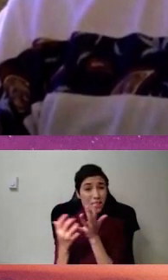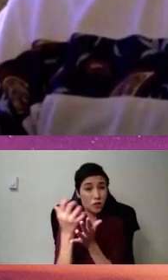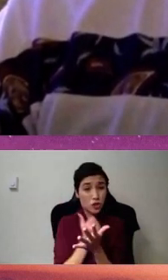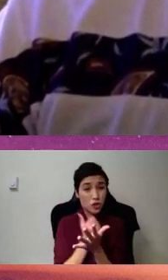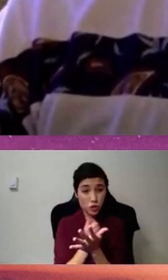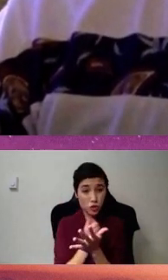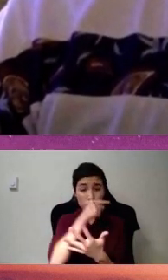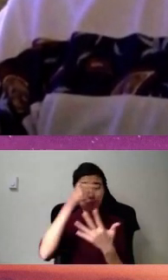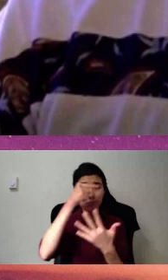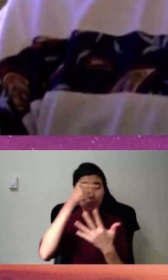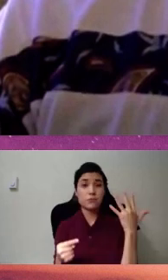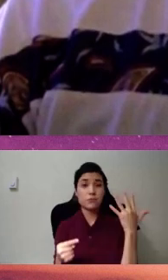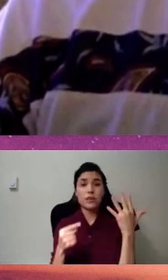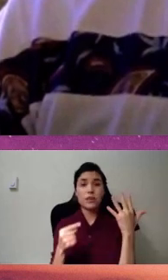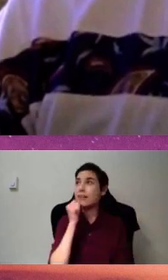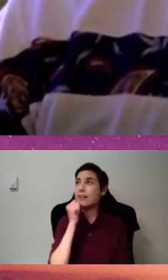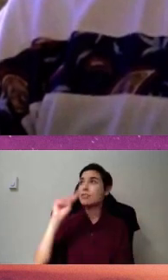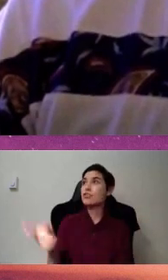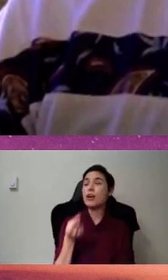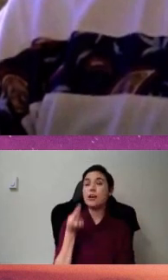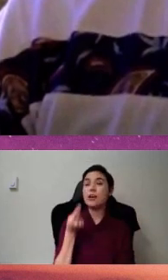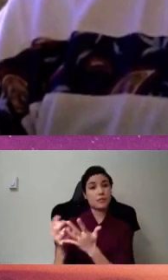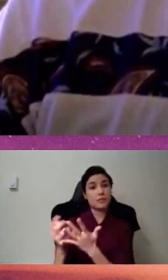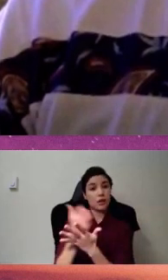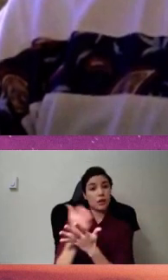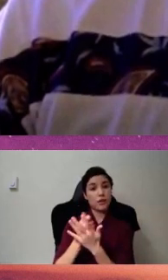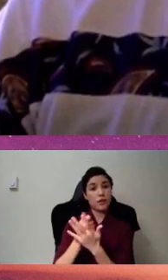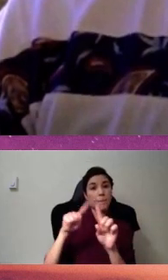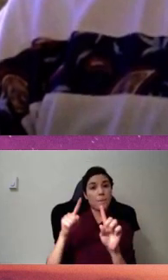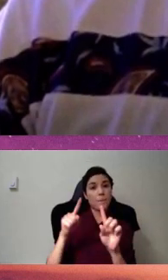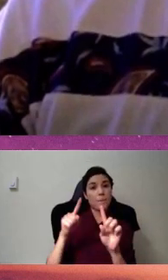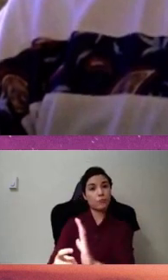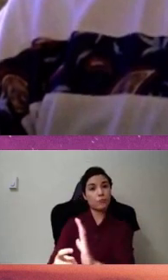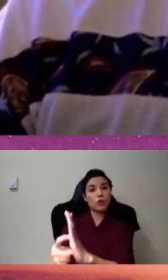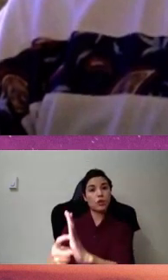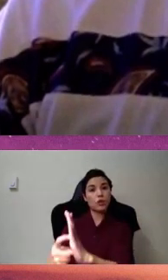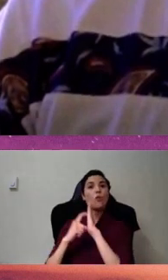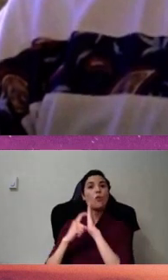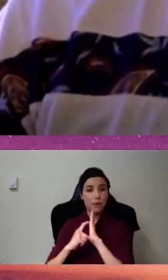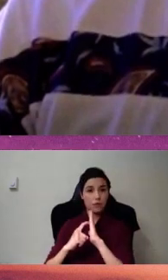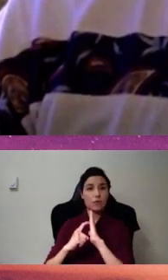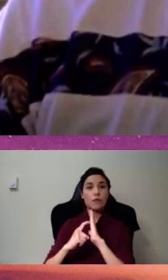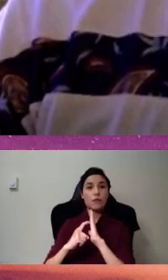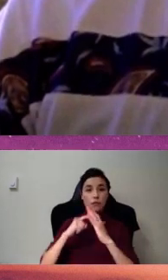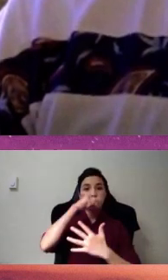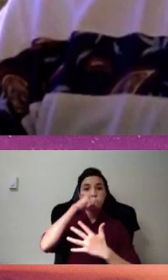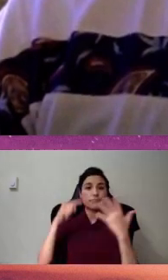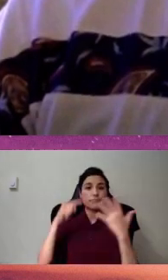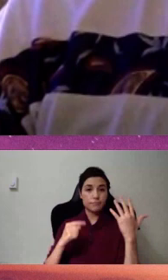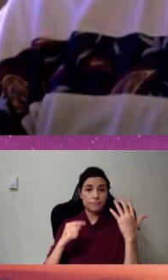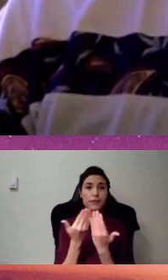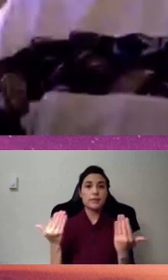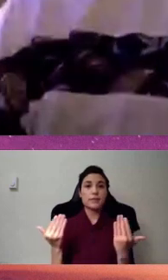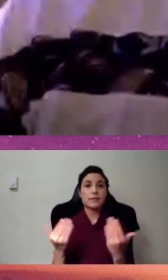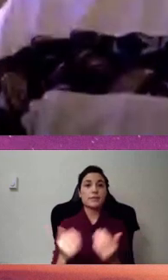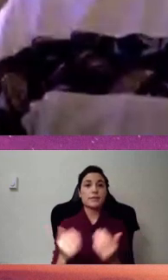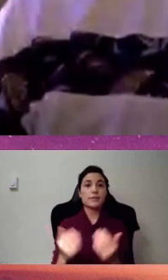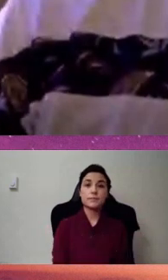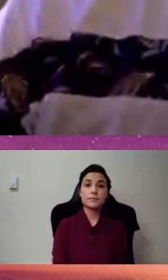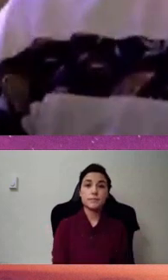of certain things. And when we had, say, a folk